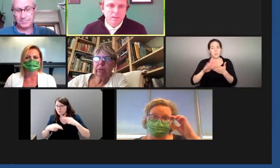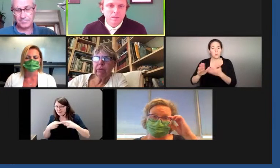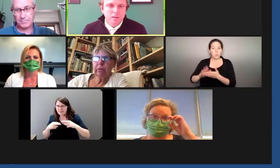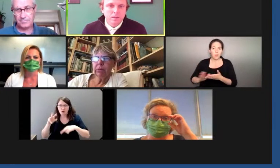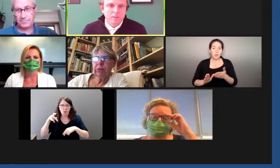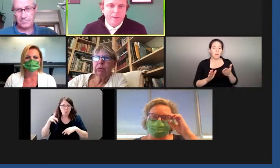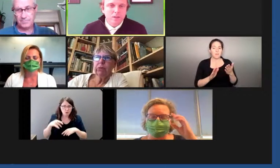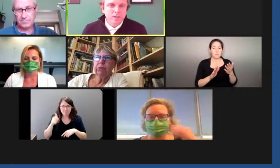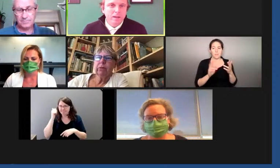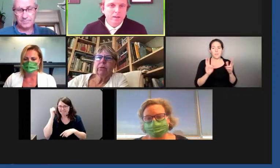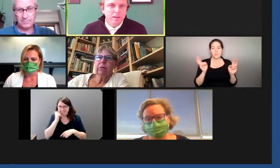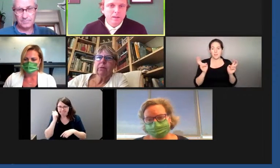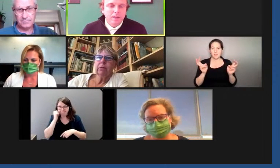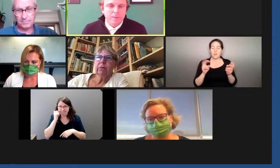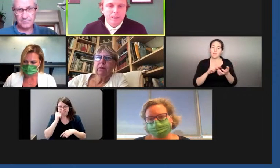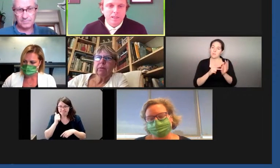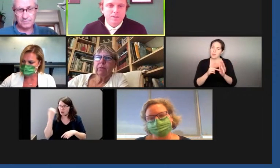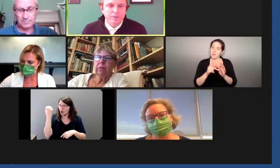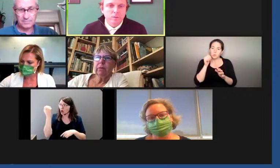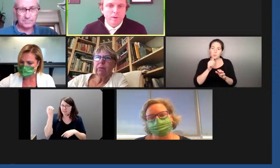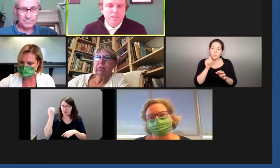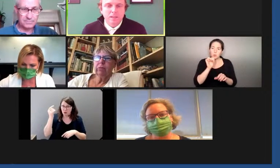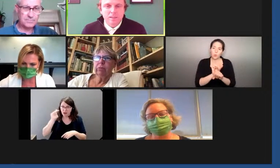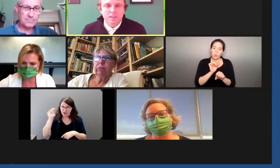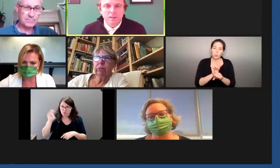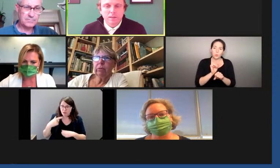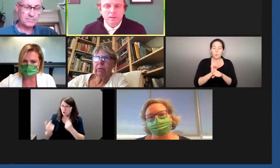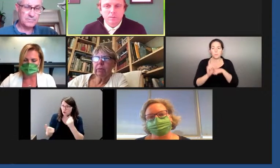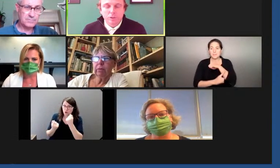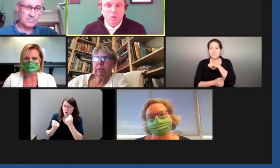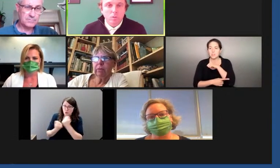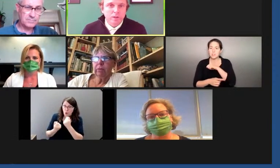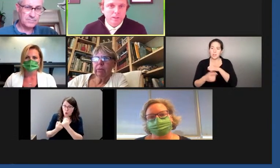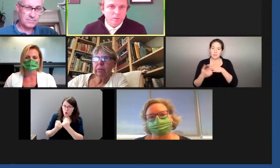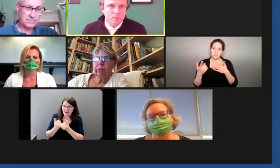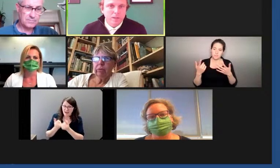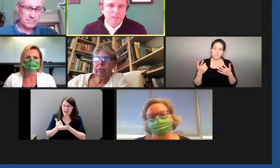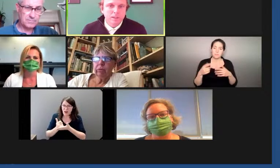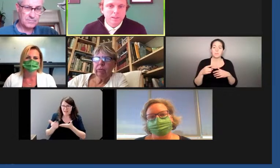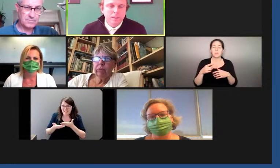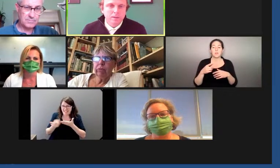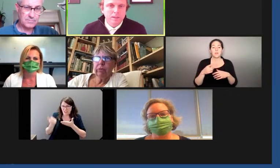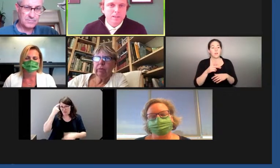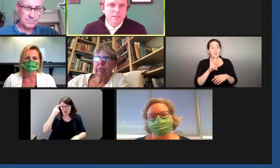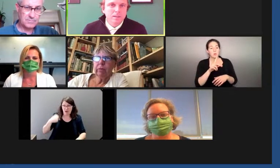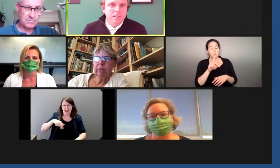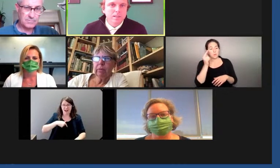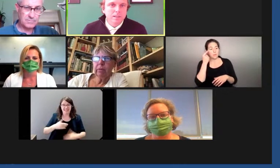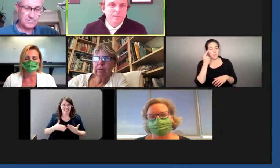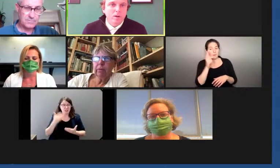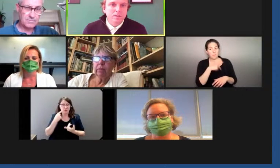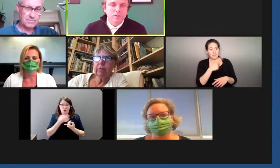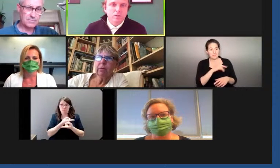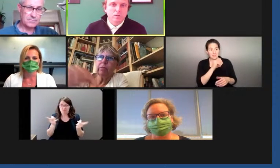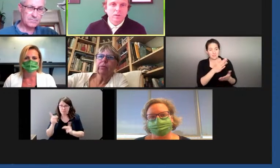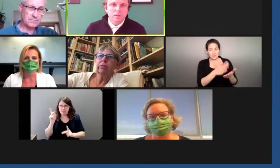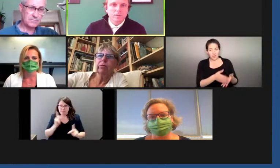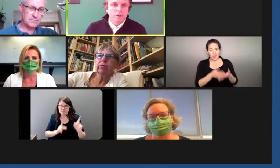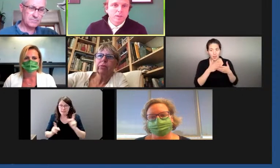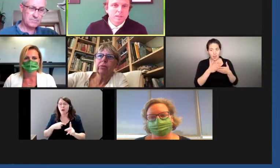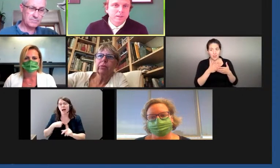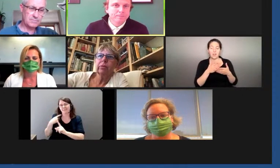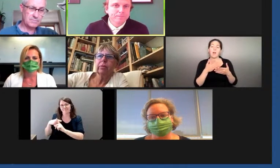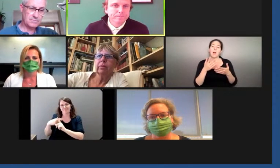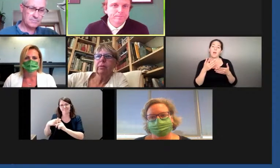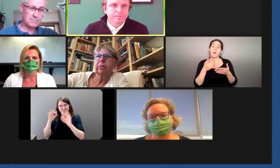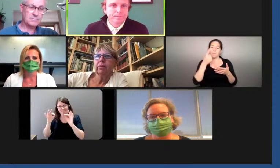us manage that and make it easier for residents, which is all we're trying to do as well, then that's a positive. So some good